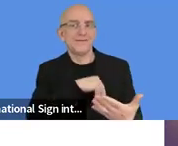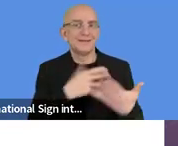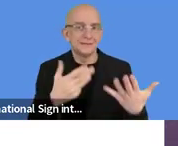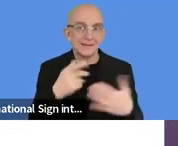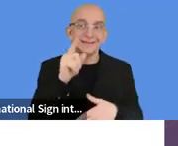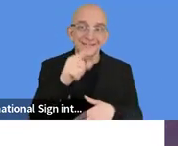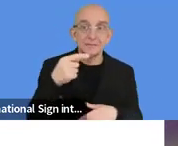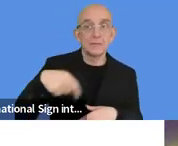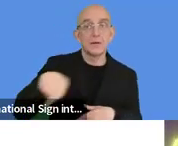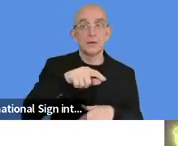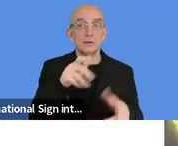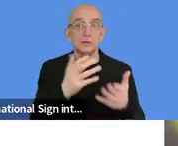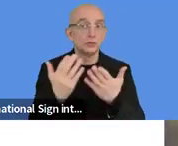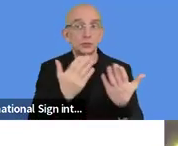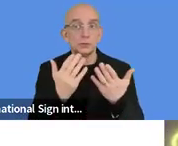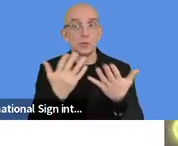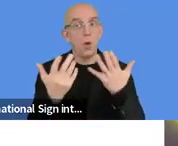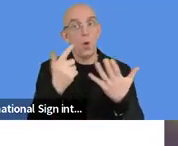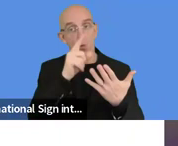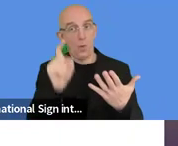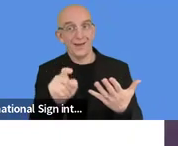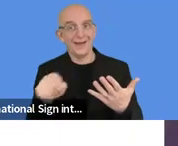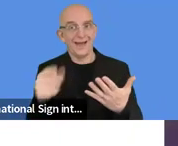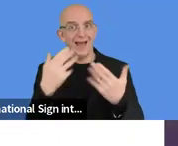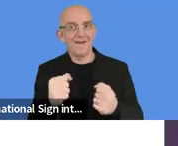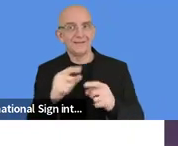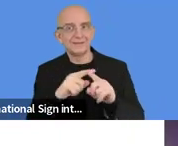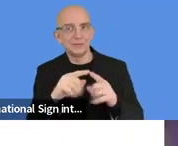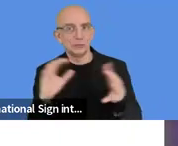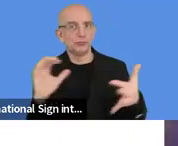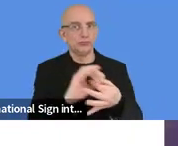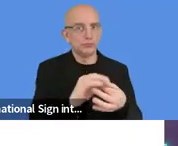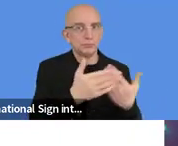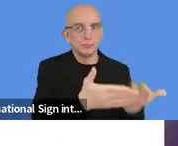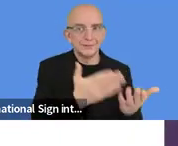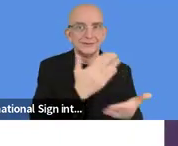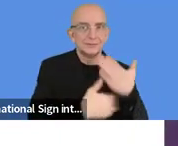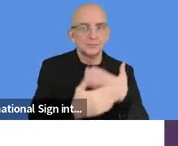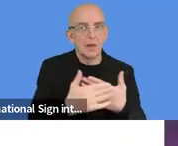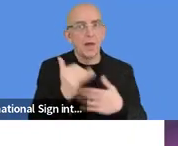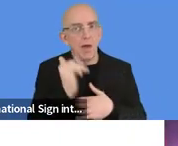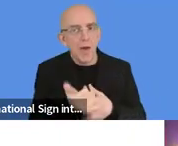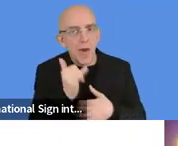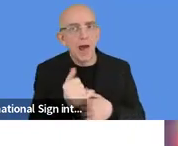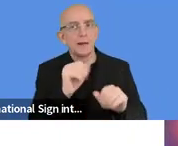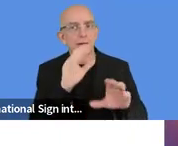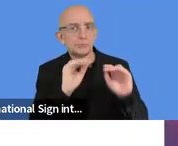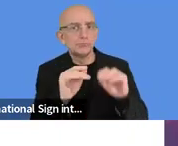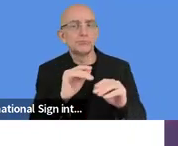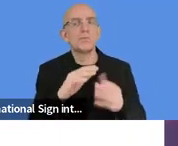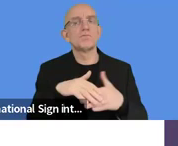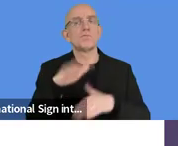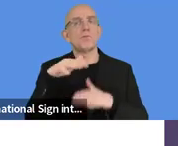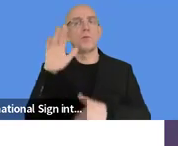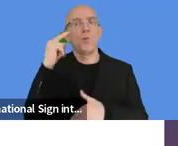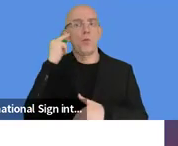able to connect with other students with disabilities. That will enrich their lives. Well, there could be a benefit to the university, because now